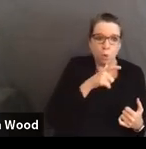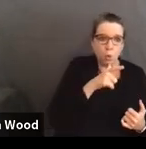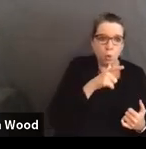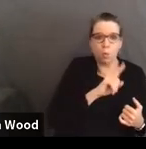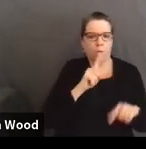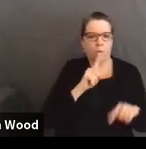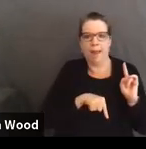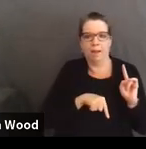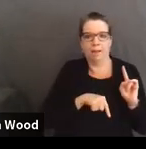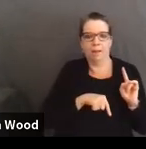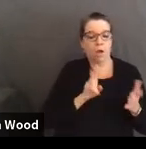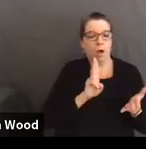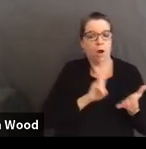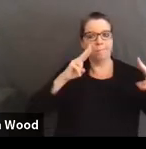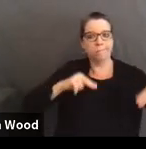signed.